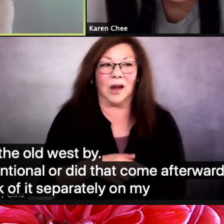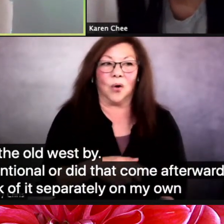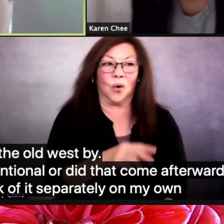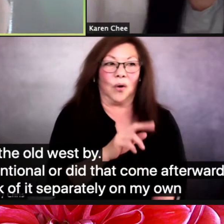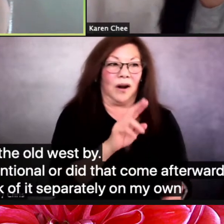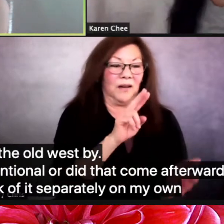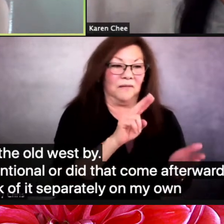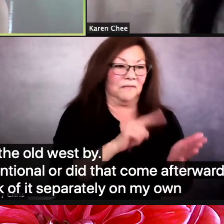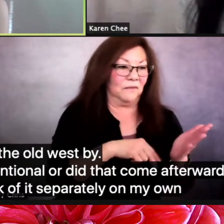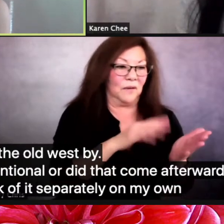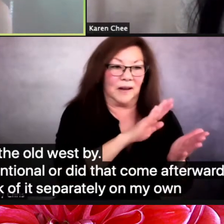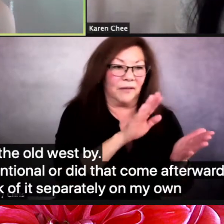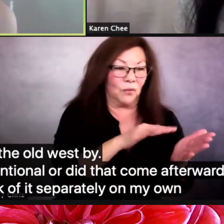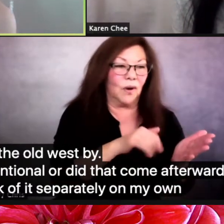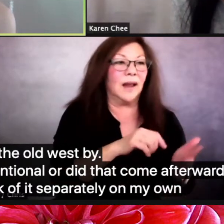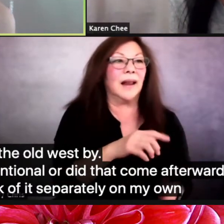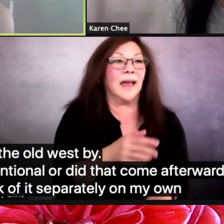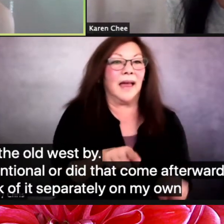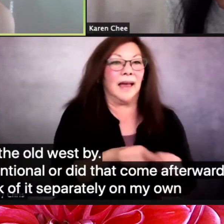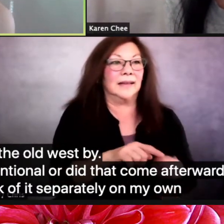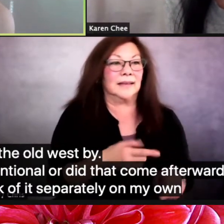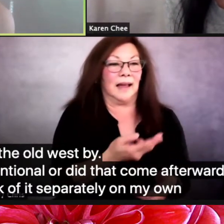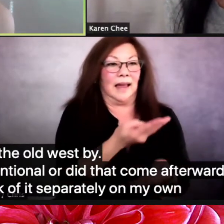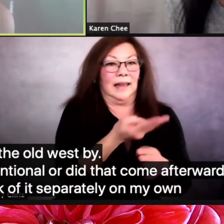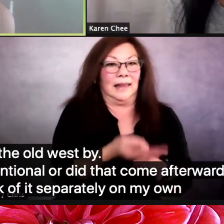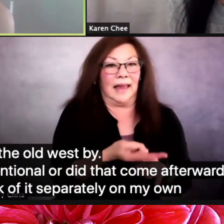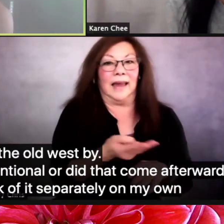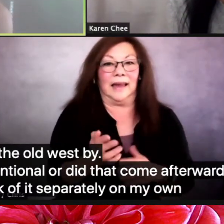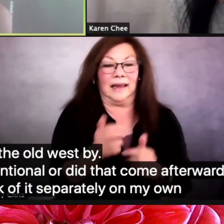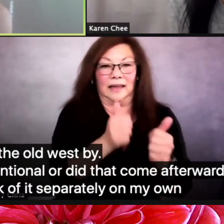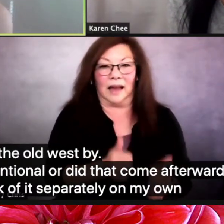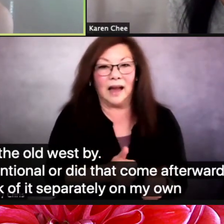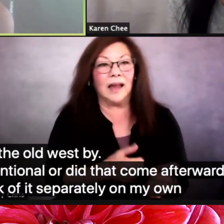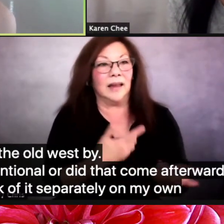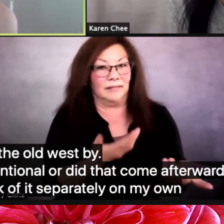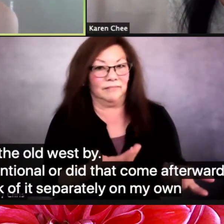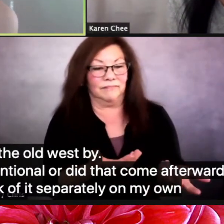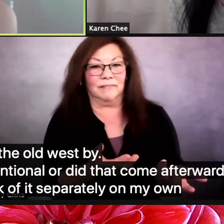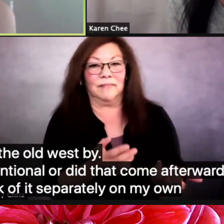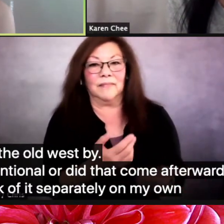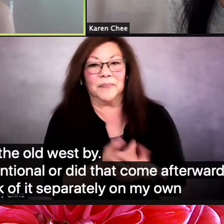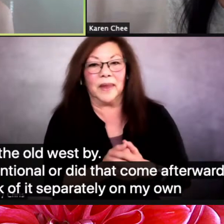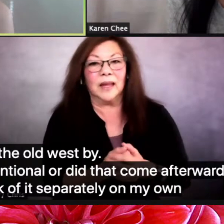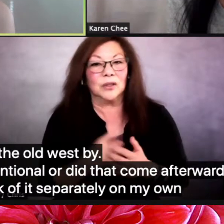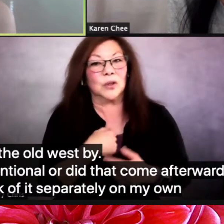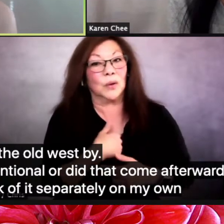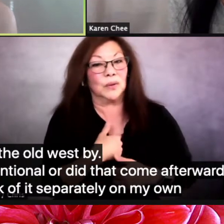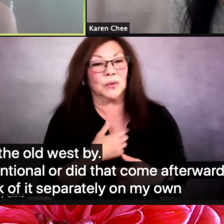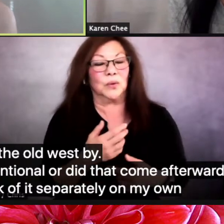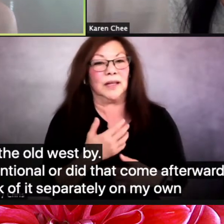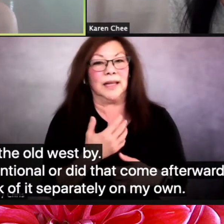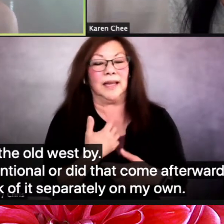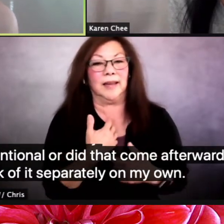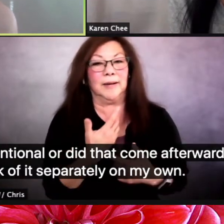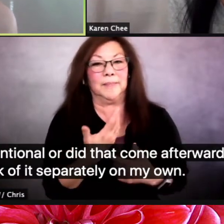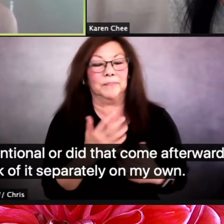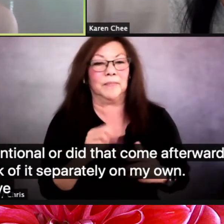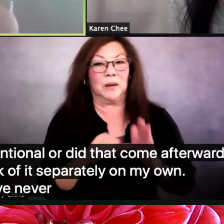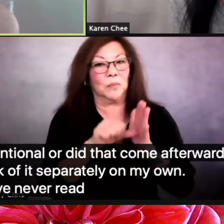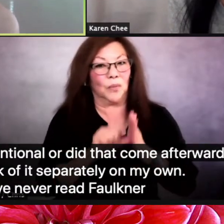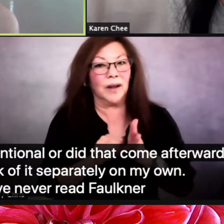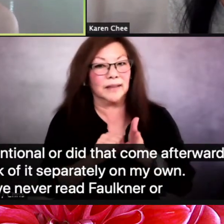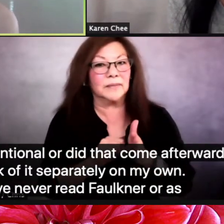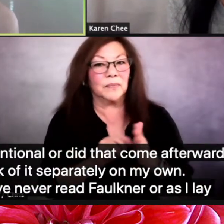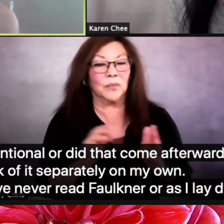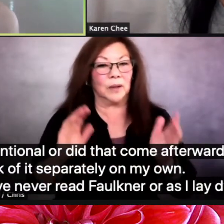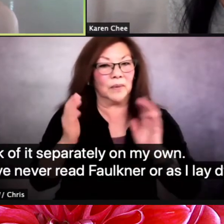like, I'm sure I would enjoy him if I did. And so I'm always really flattered by the comparison. But at the same time, when